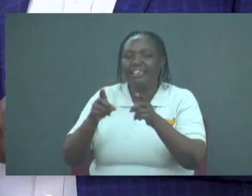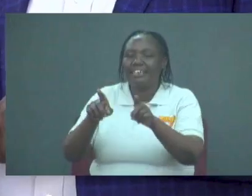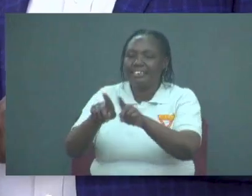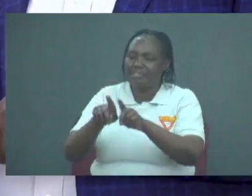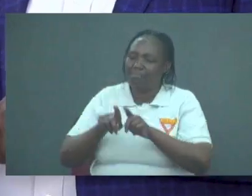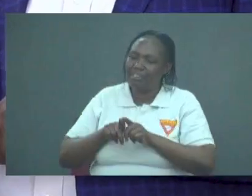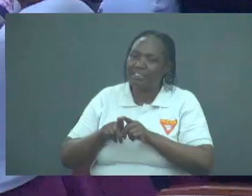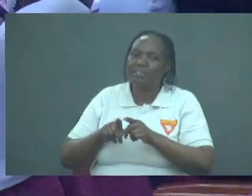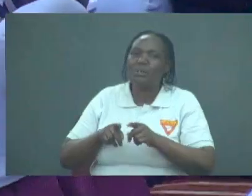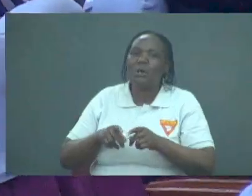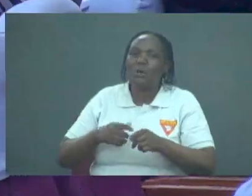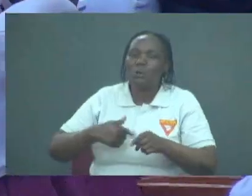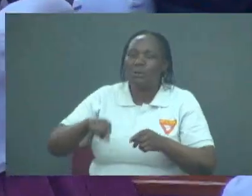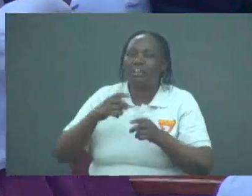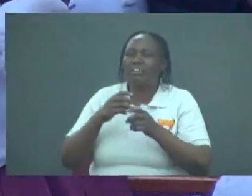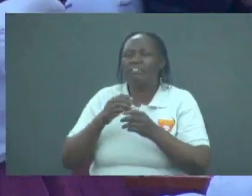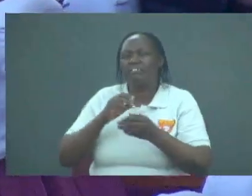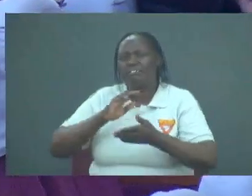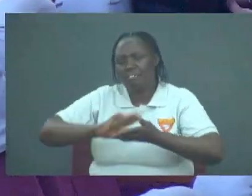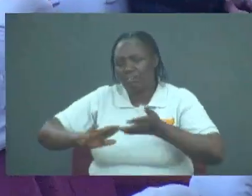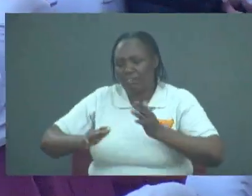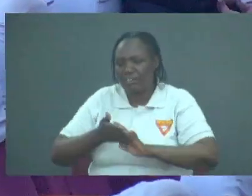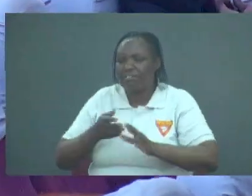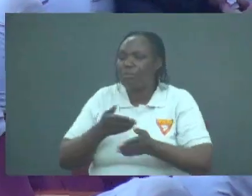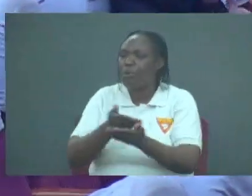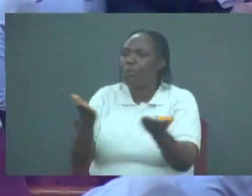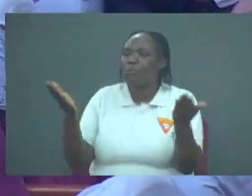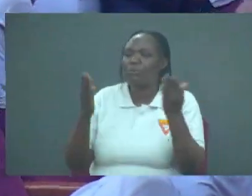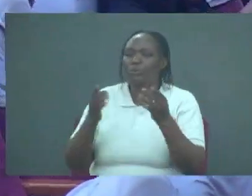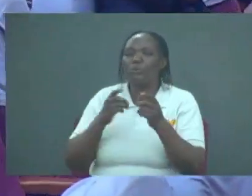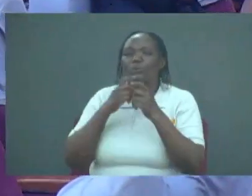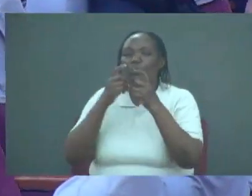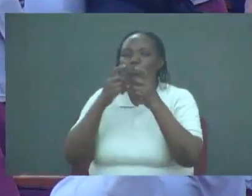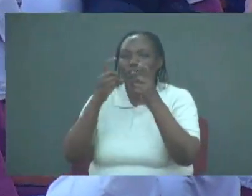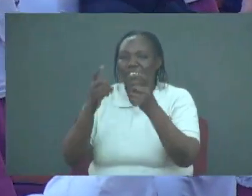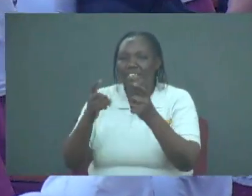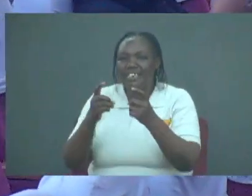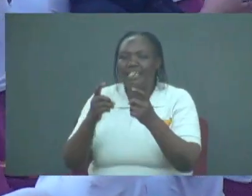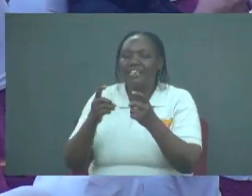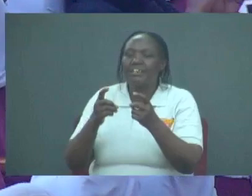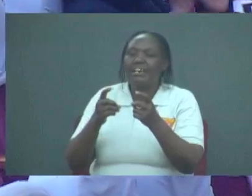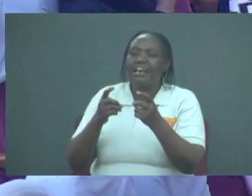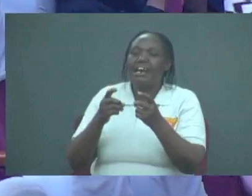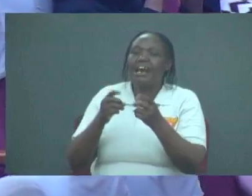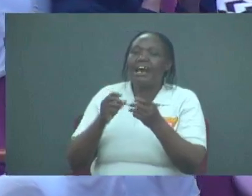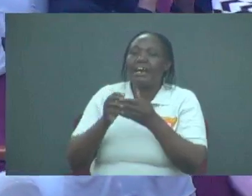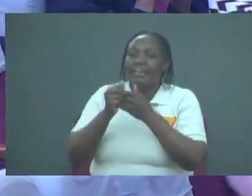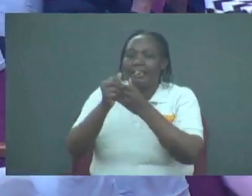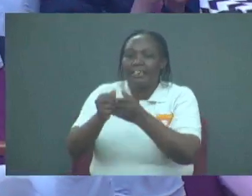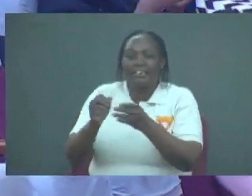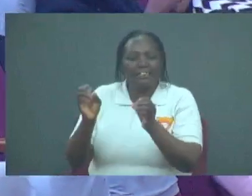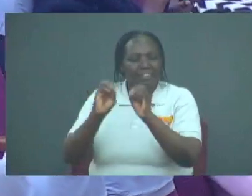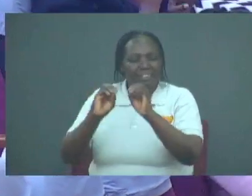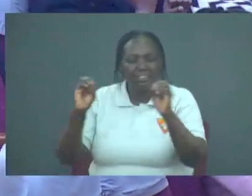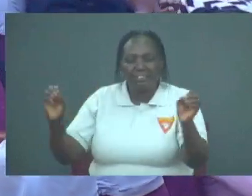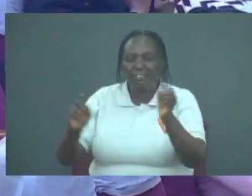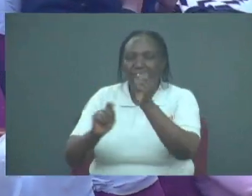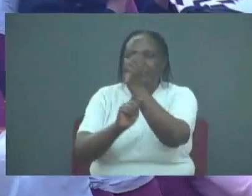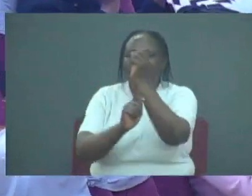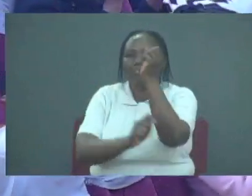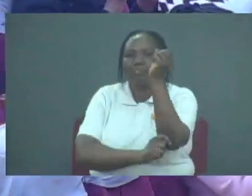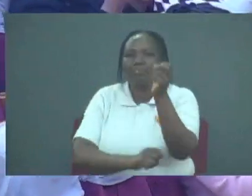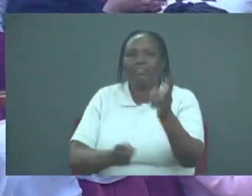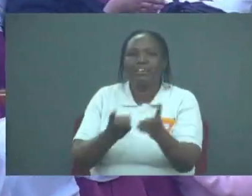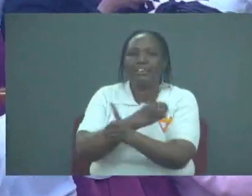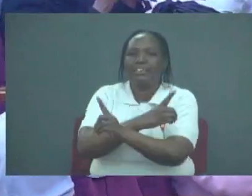forgive those who trespass against us. And lead us not into temptation, but deliver